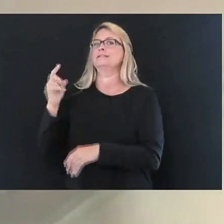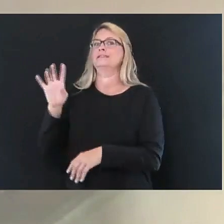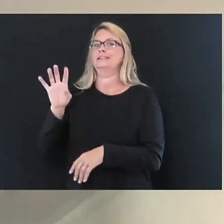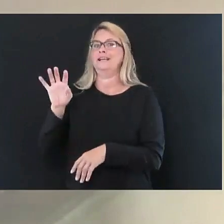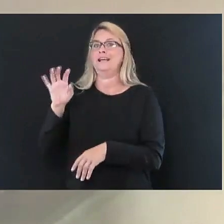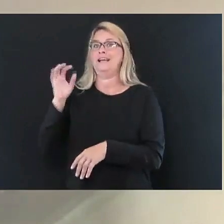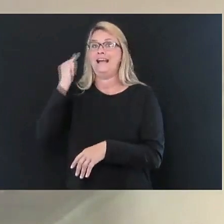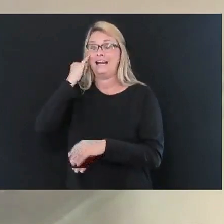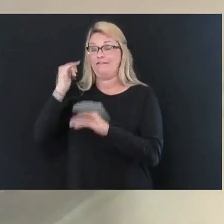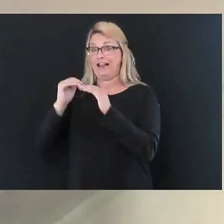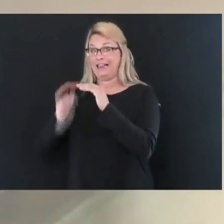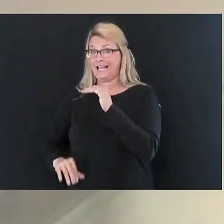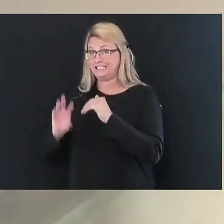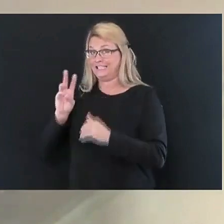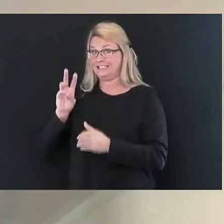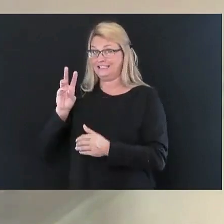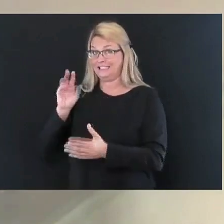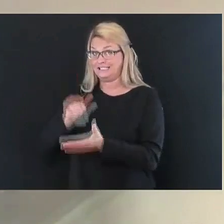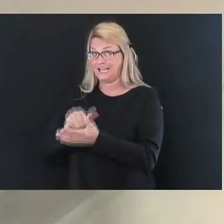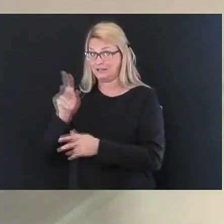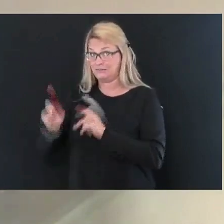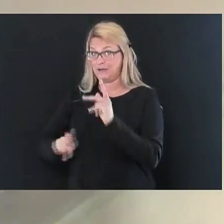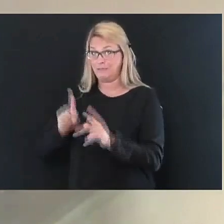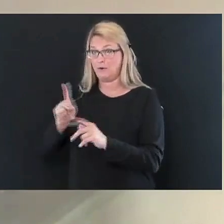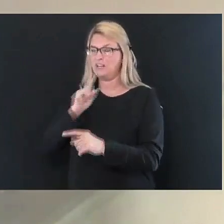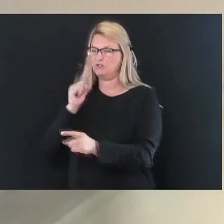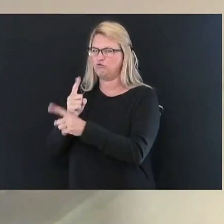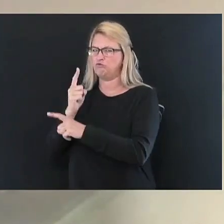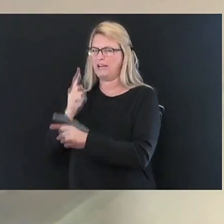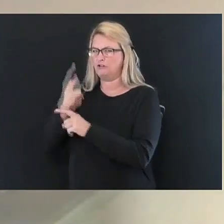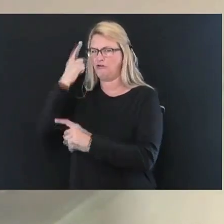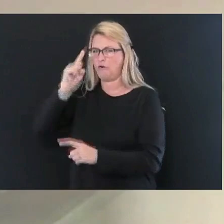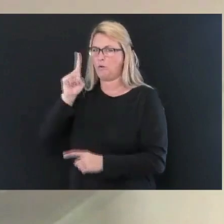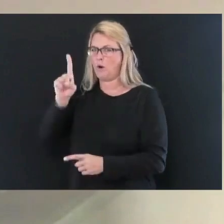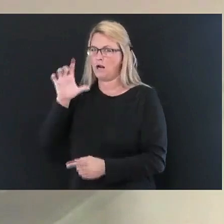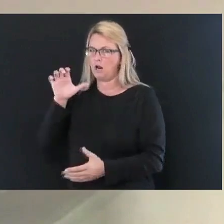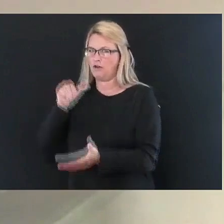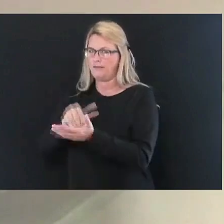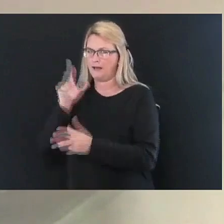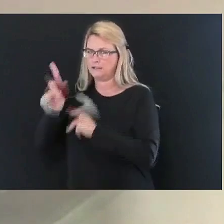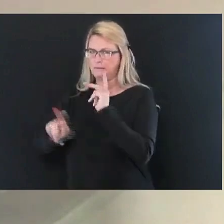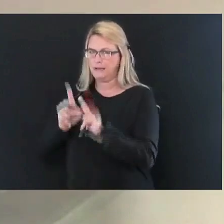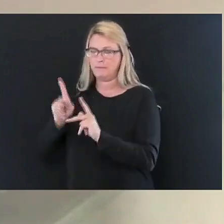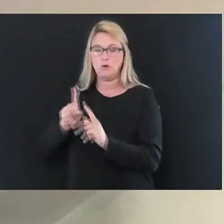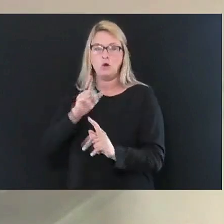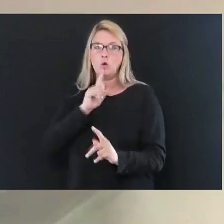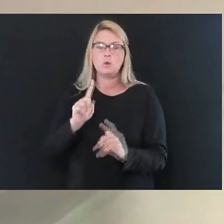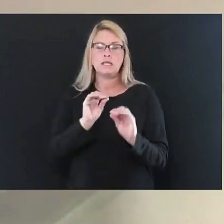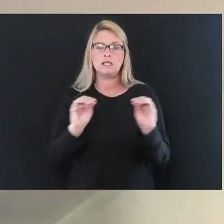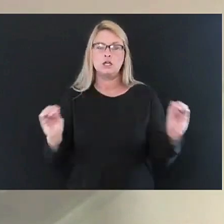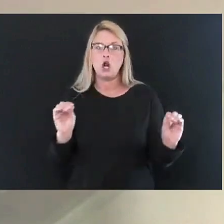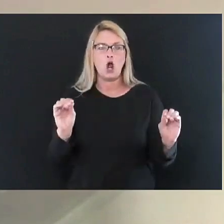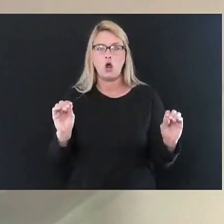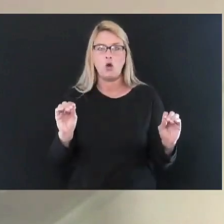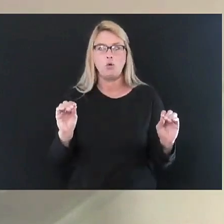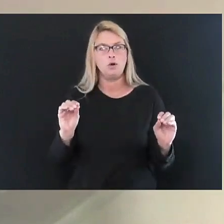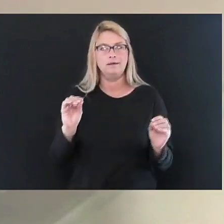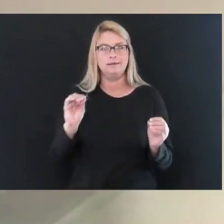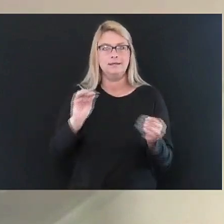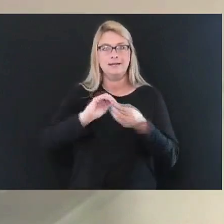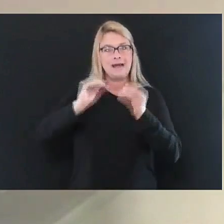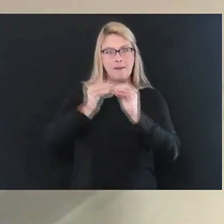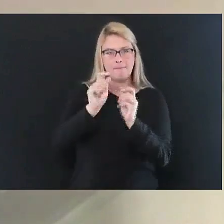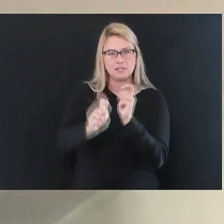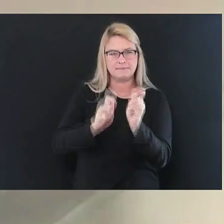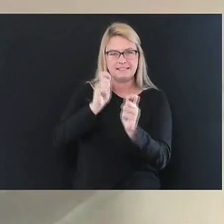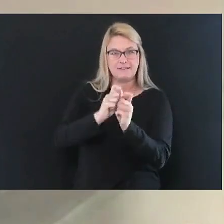people, that is corrected for 100,000 population. In other words, there's no reference to how many tests are done. So